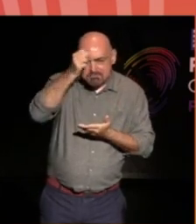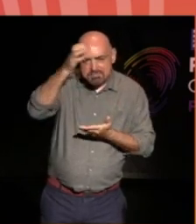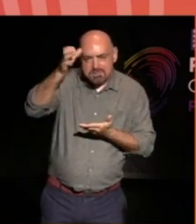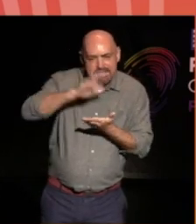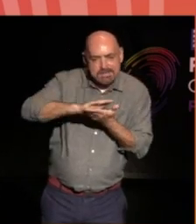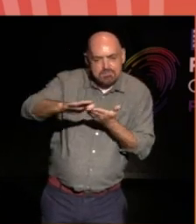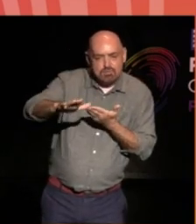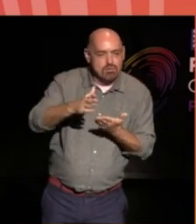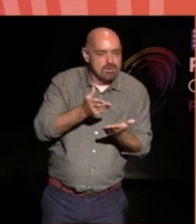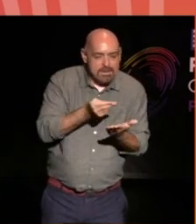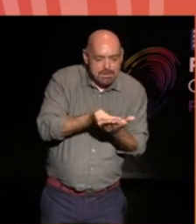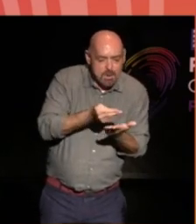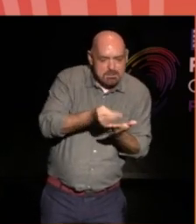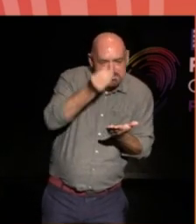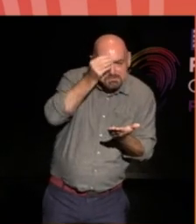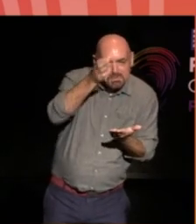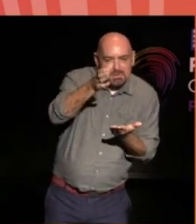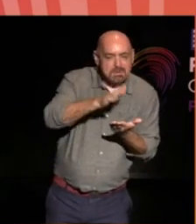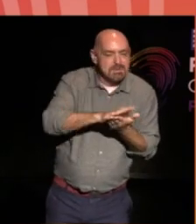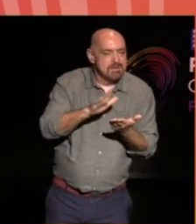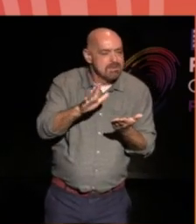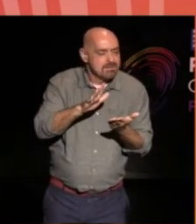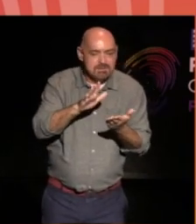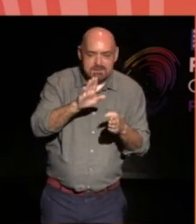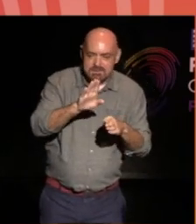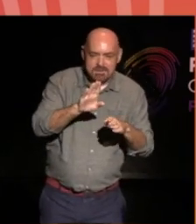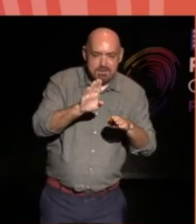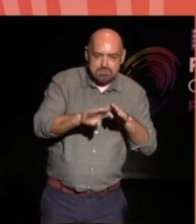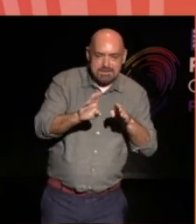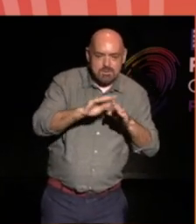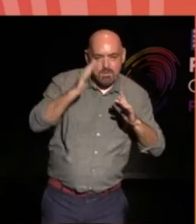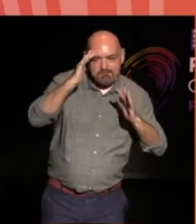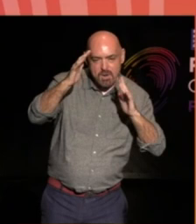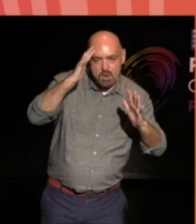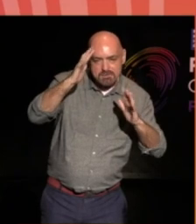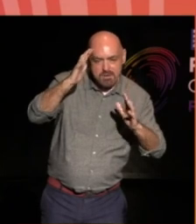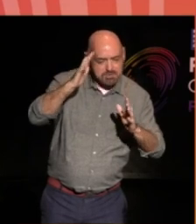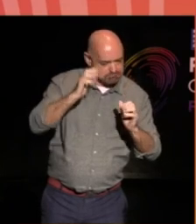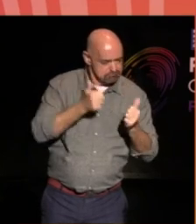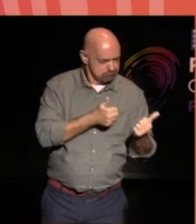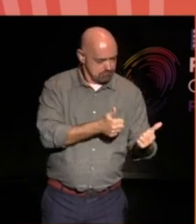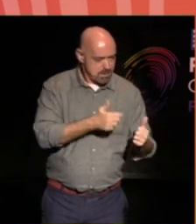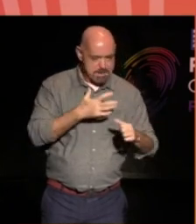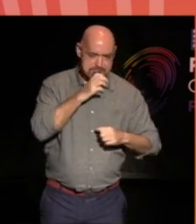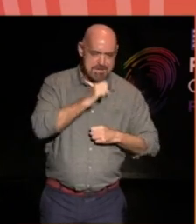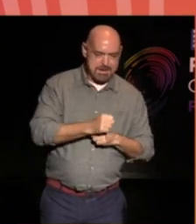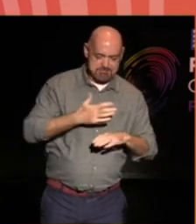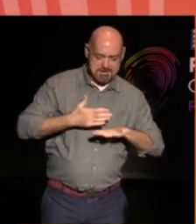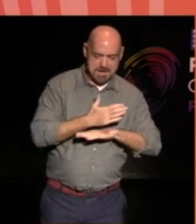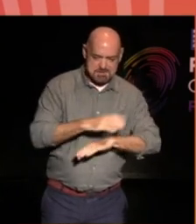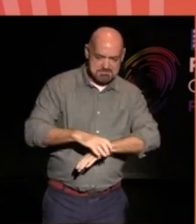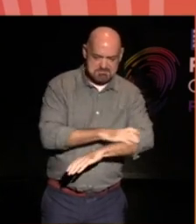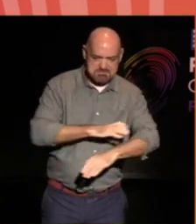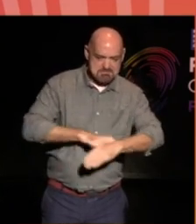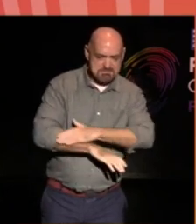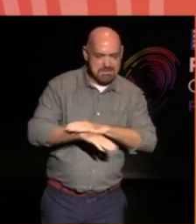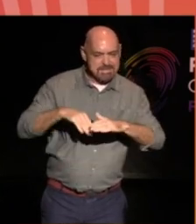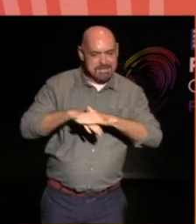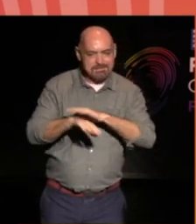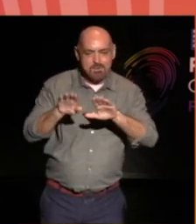an economist, a practical philosopher, and a man of action on a global